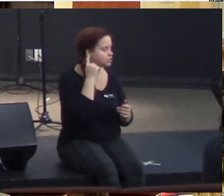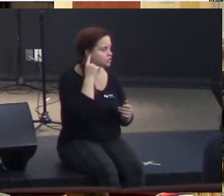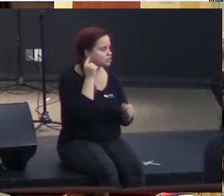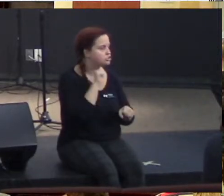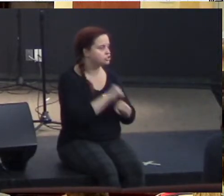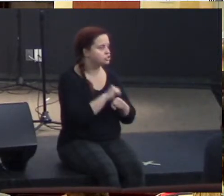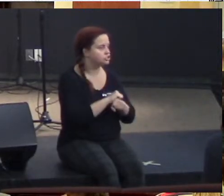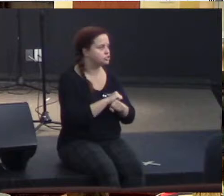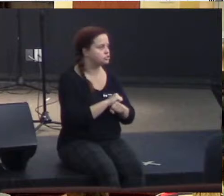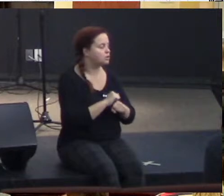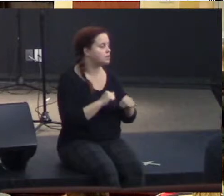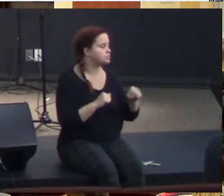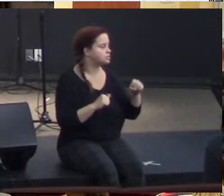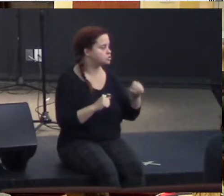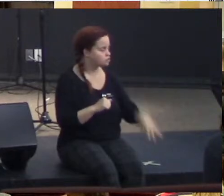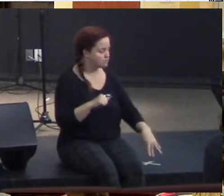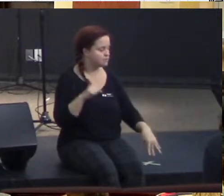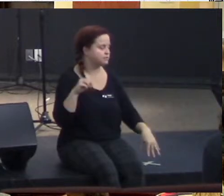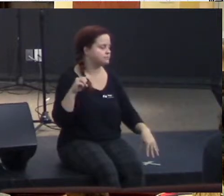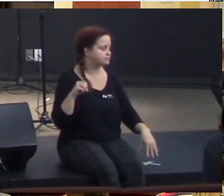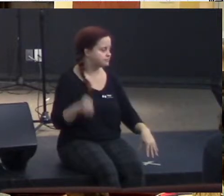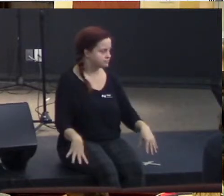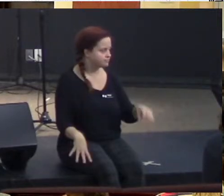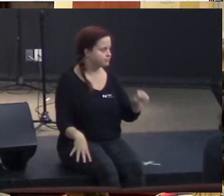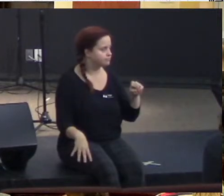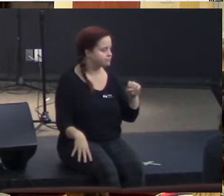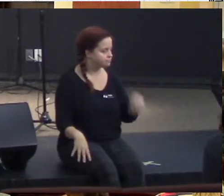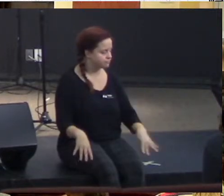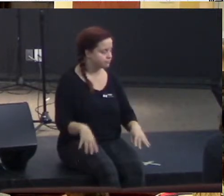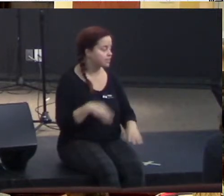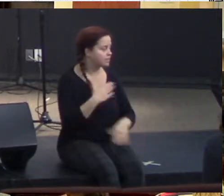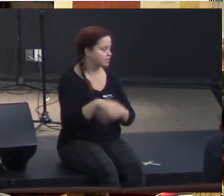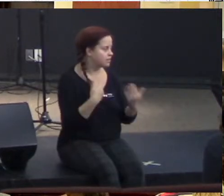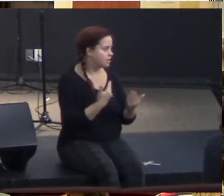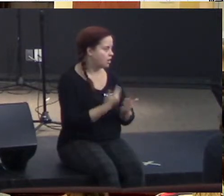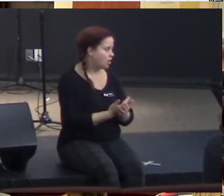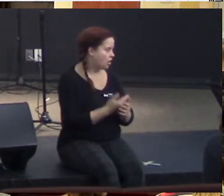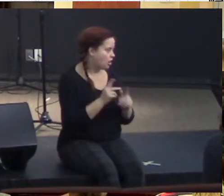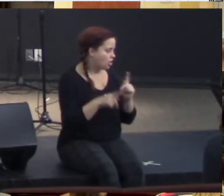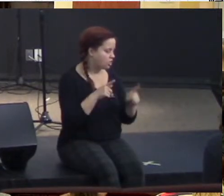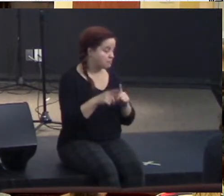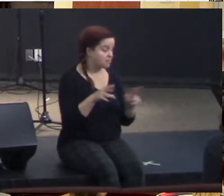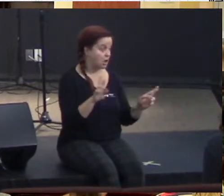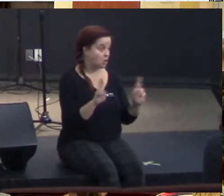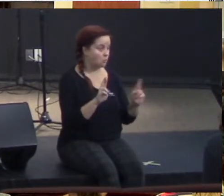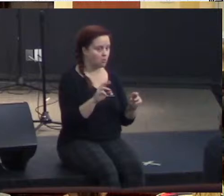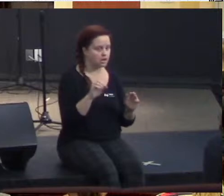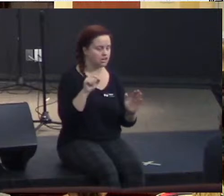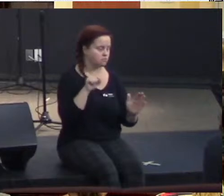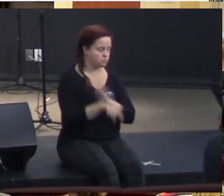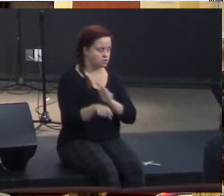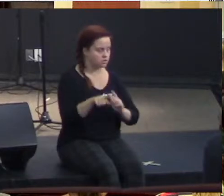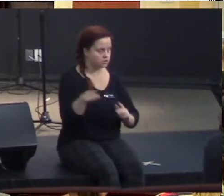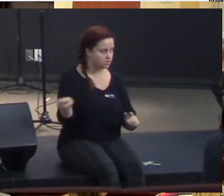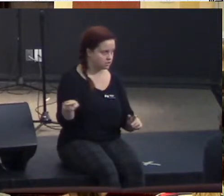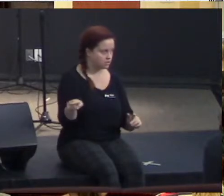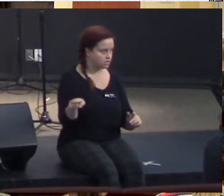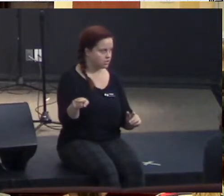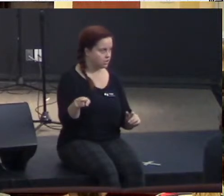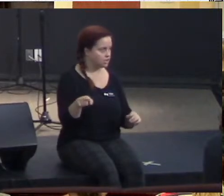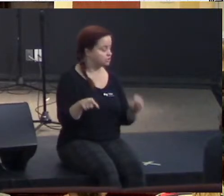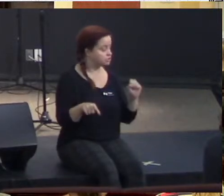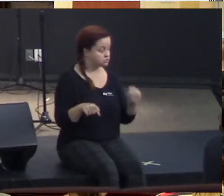As all the people who were there ready to condemn started to realize to condemn her would mean you would have to condemn yourself.